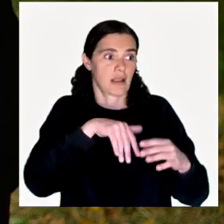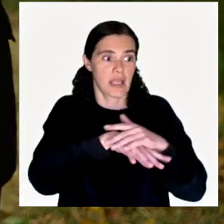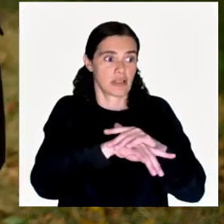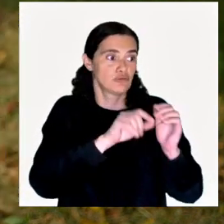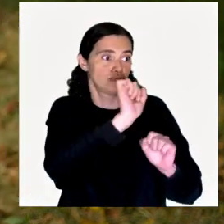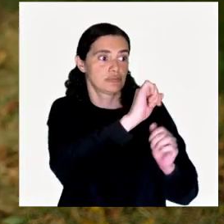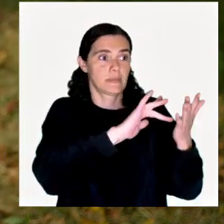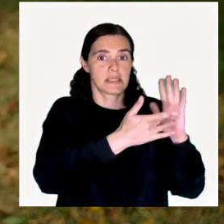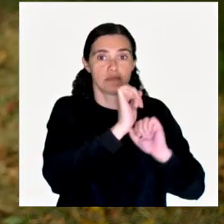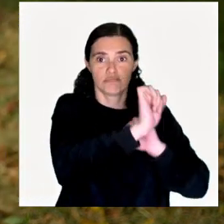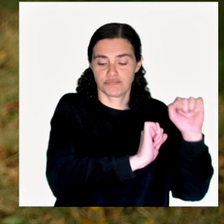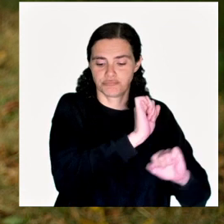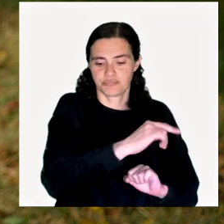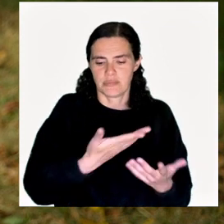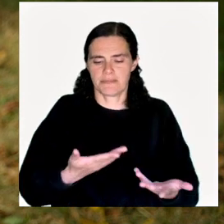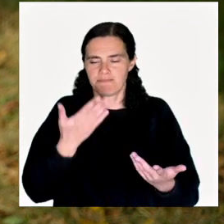but finding almost